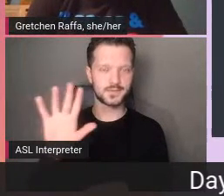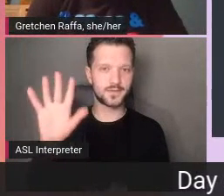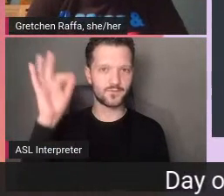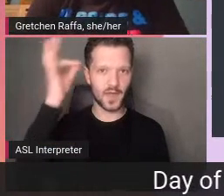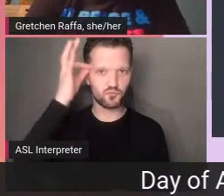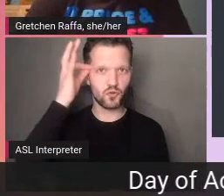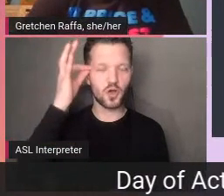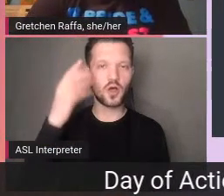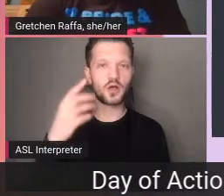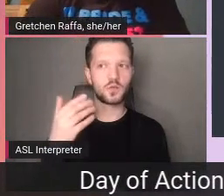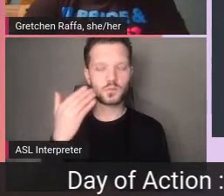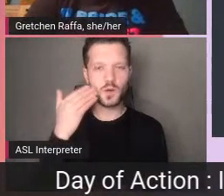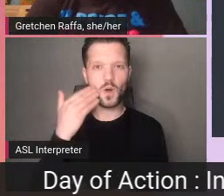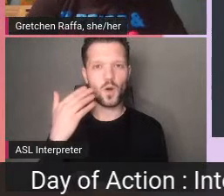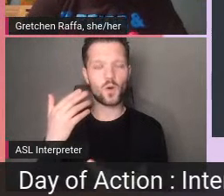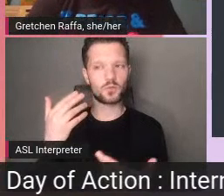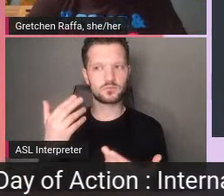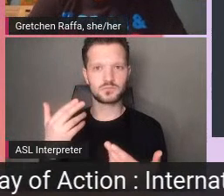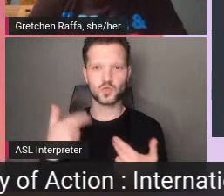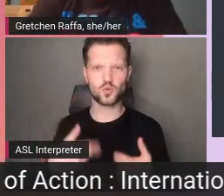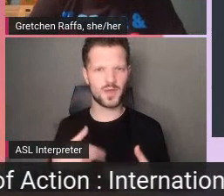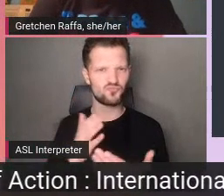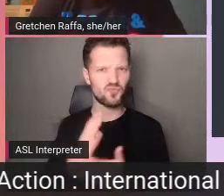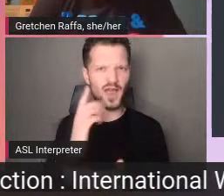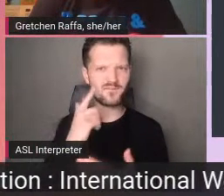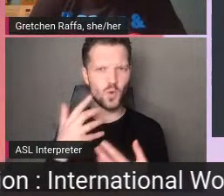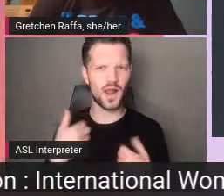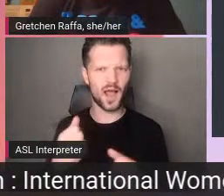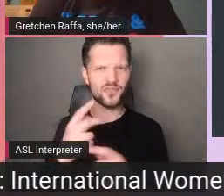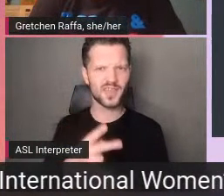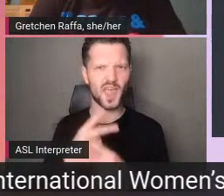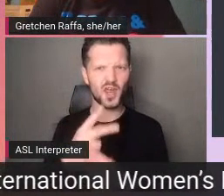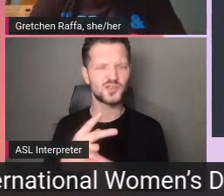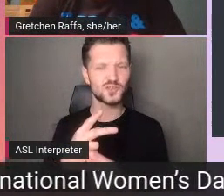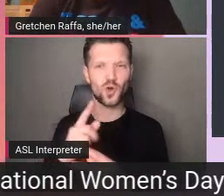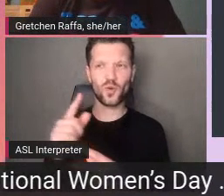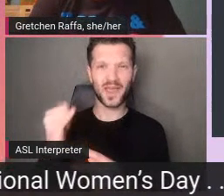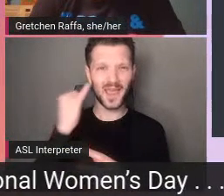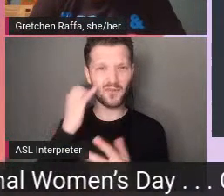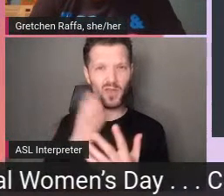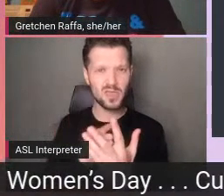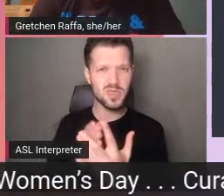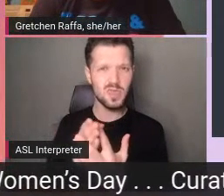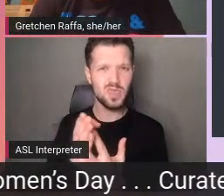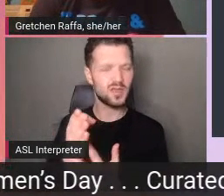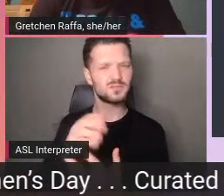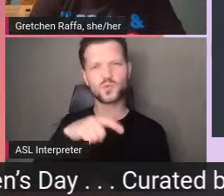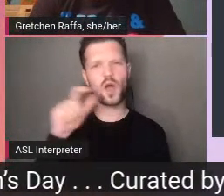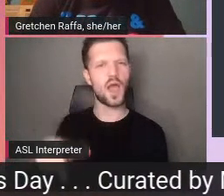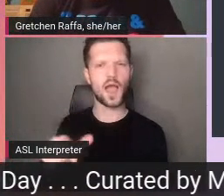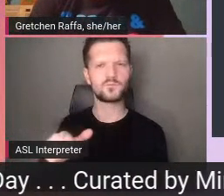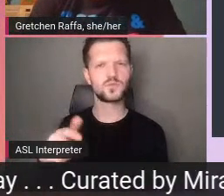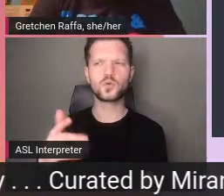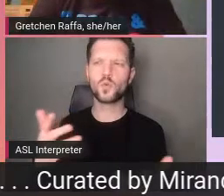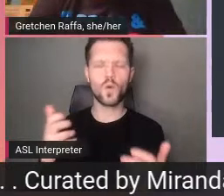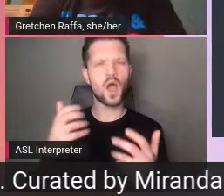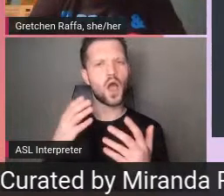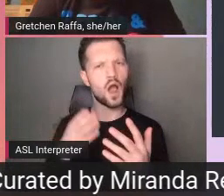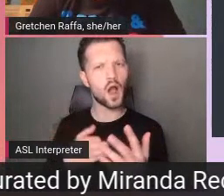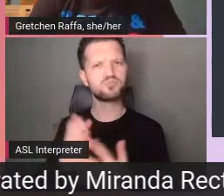day to ensure that there is an elimination of unnecessary hurdles and barriers for people to access that